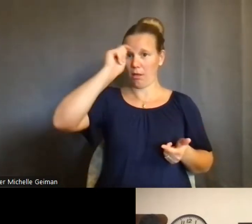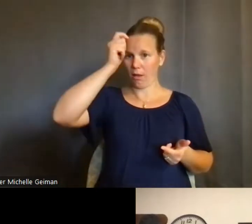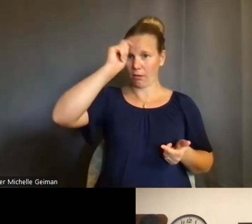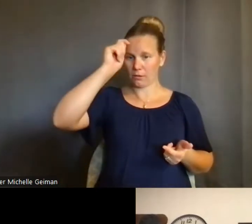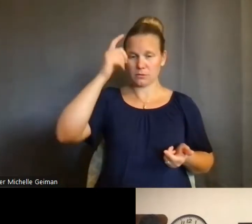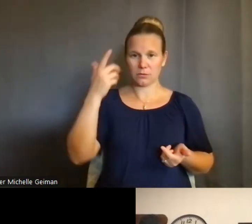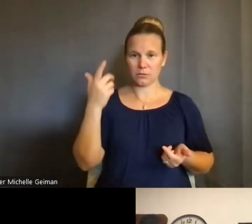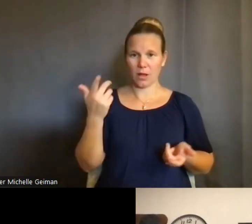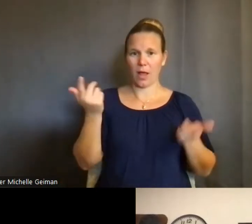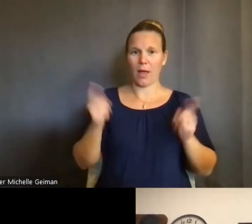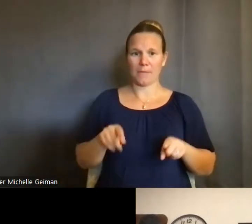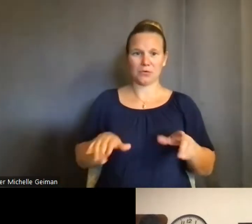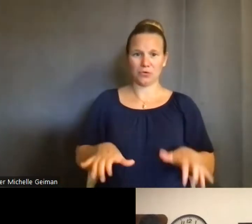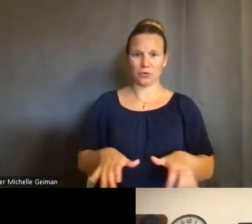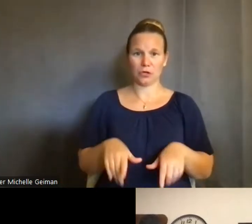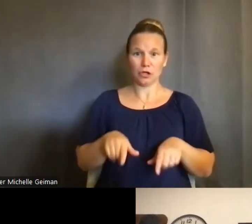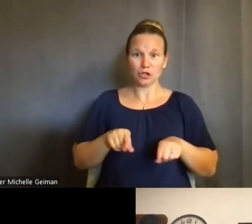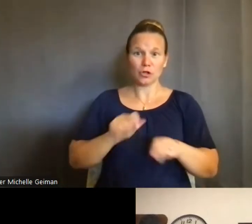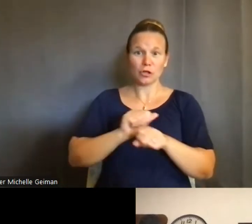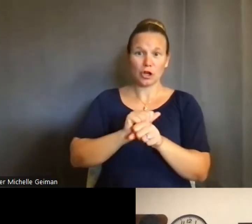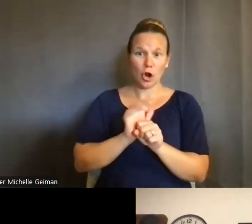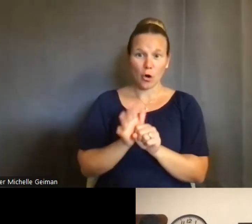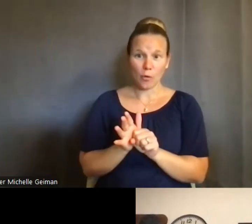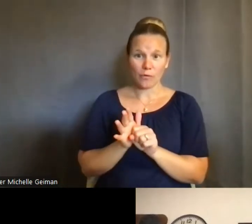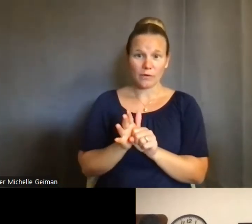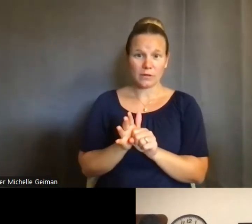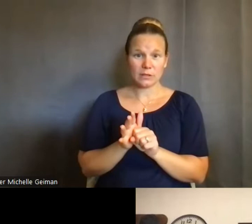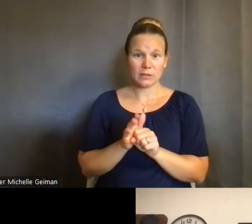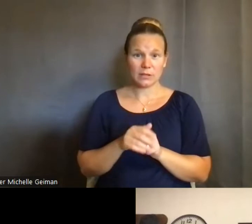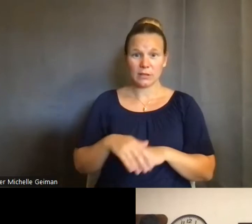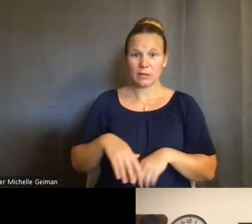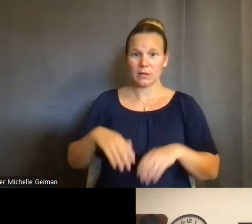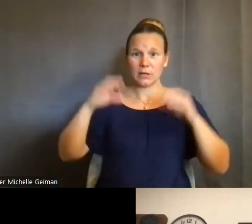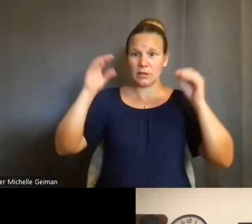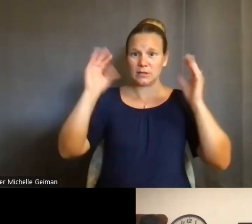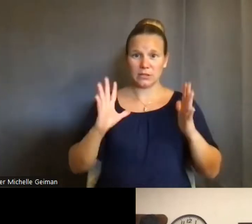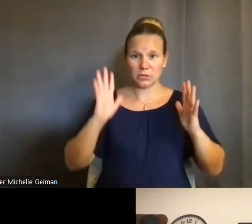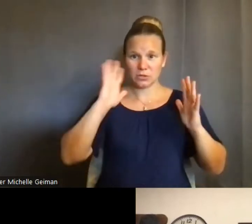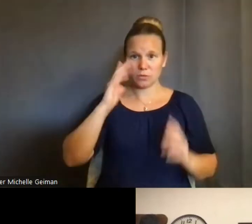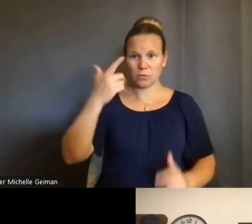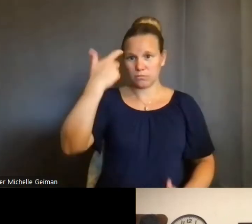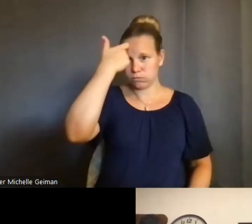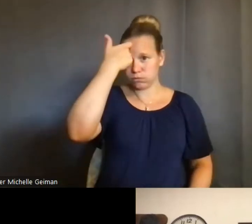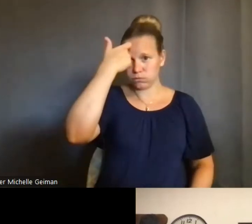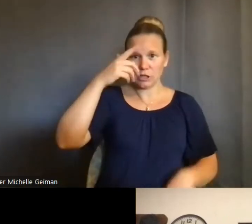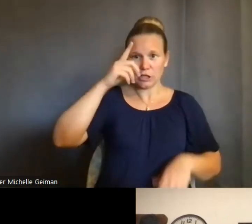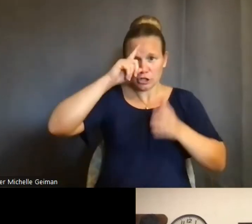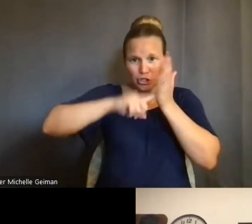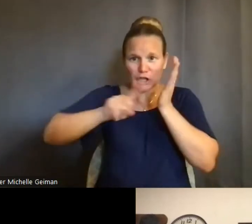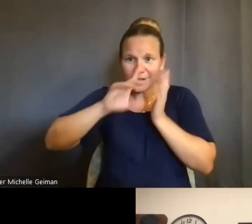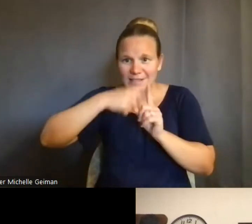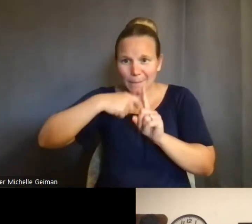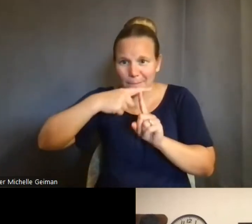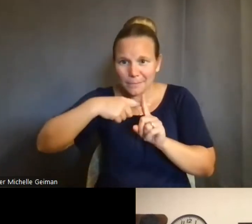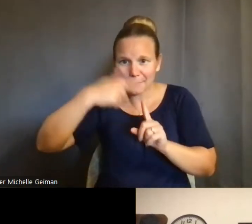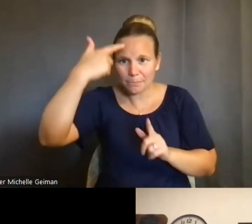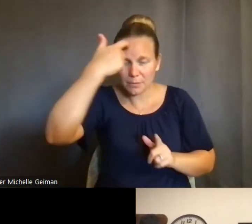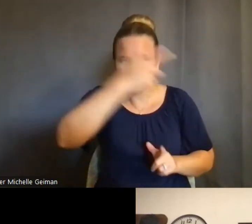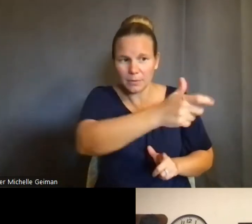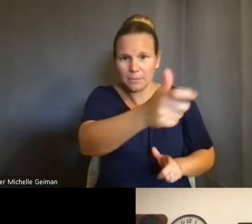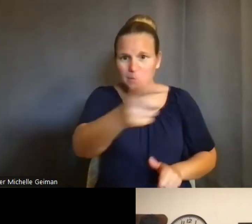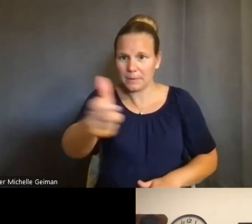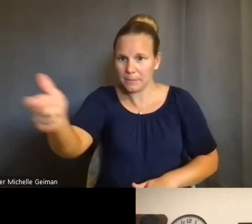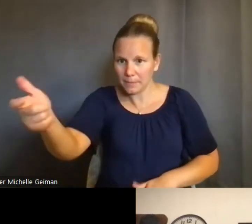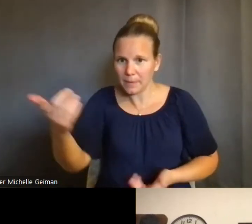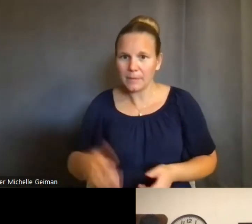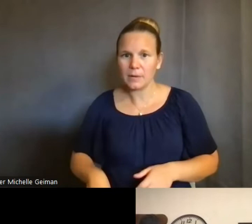they might during COVID, we had teachers checking students' temperatures as they came to school. We have teachers and educators that volunteer